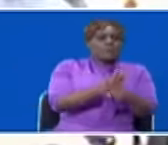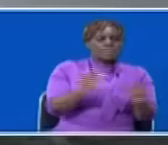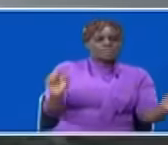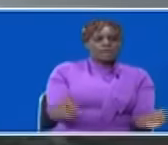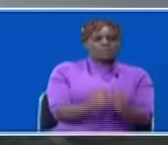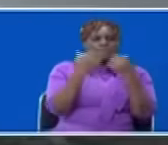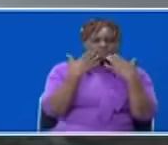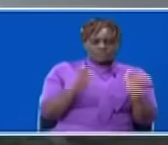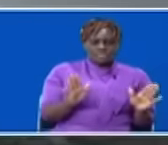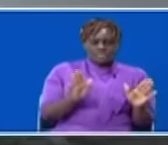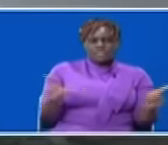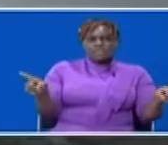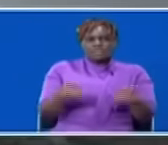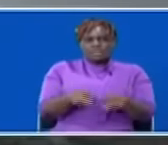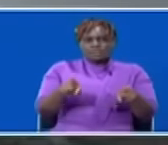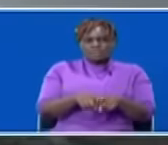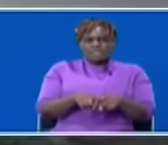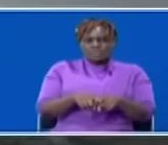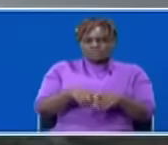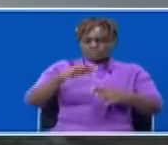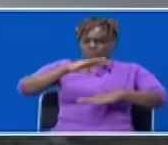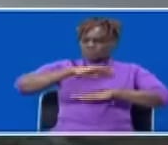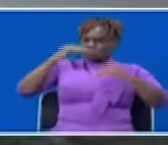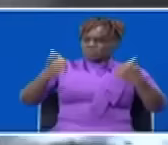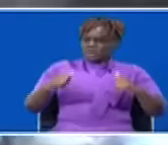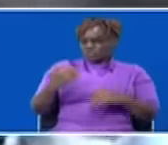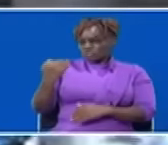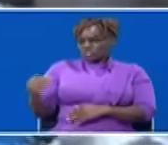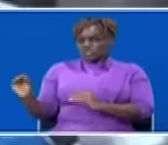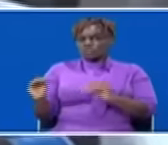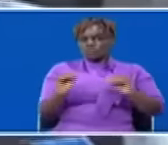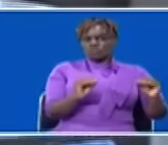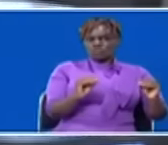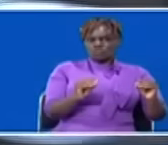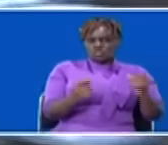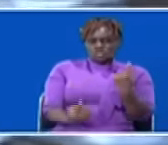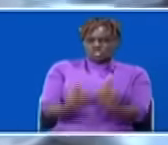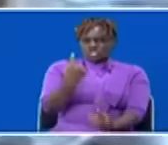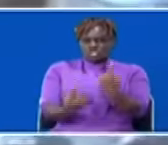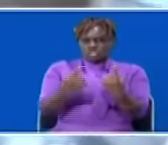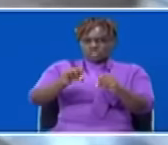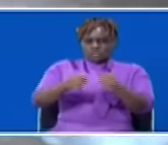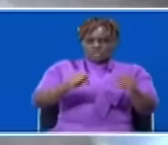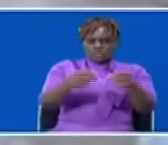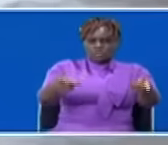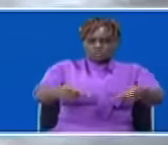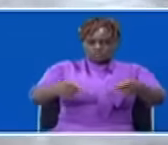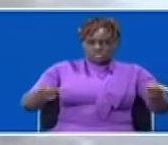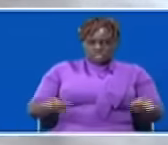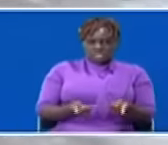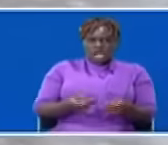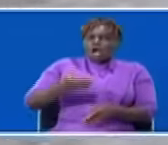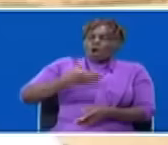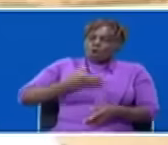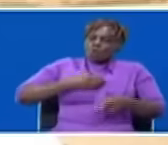done. Seemingly not satisfied with the extent of their destruction, the students moved to the school's main kitchen and broke all the utensils, including their